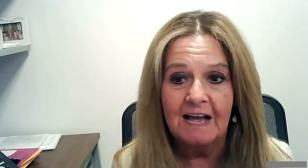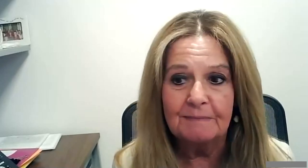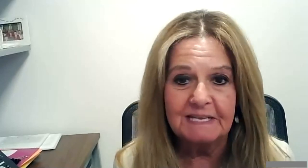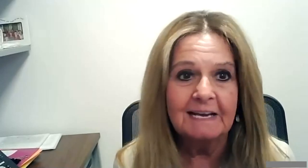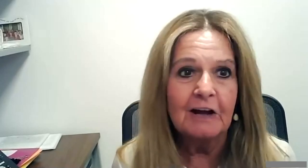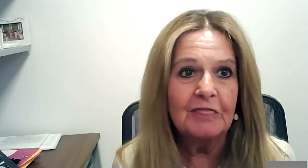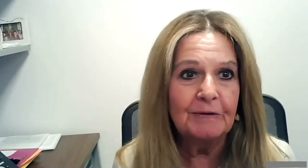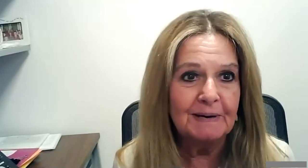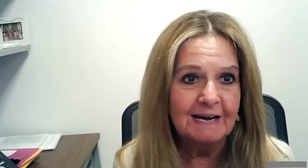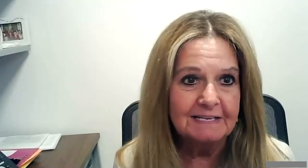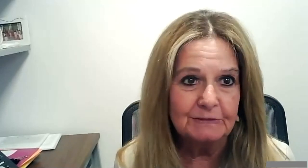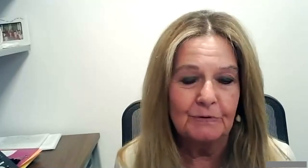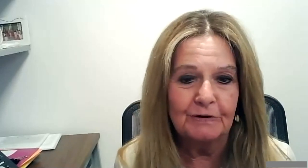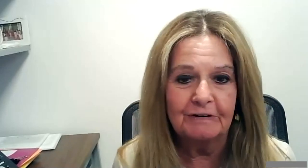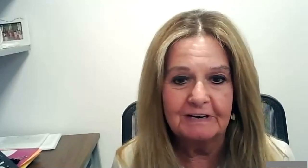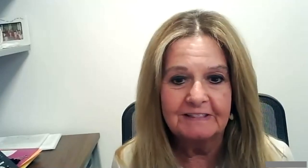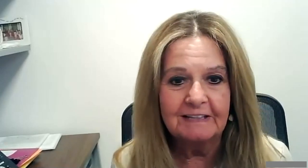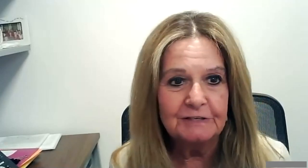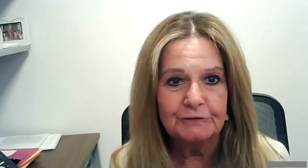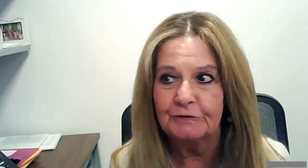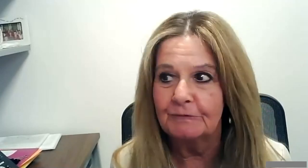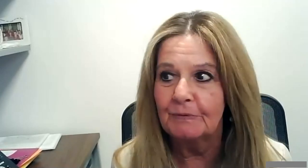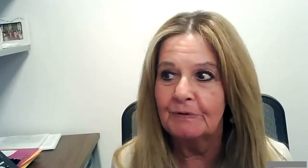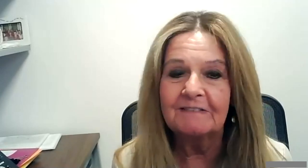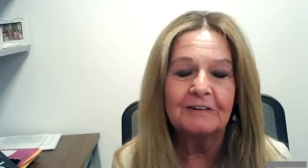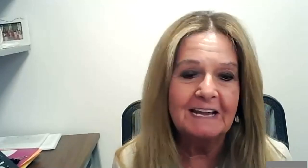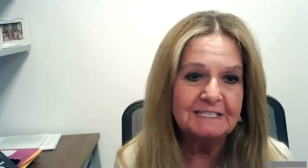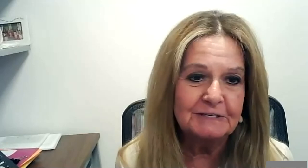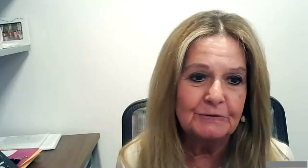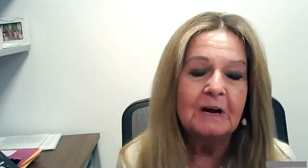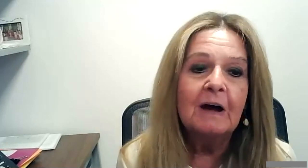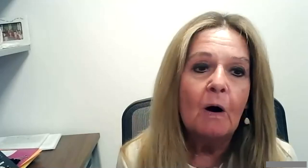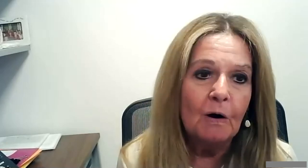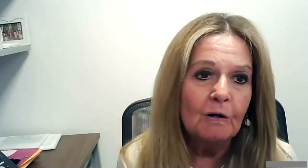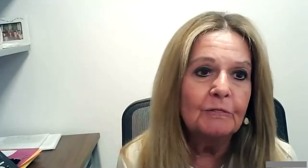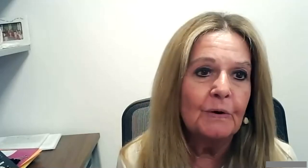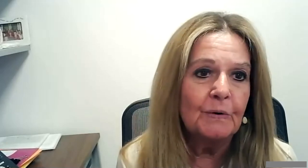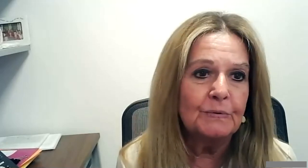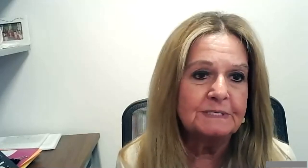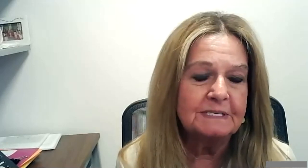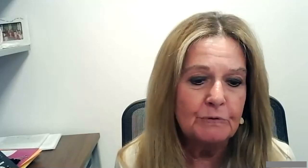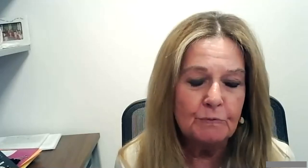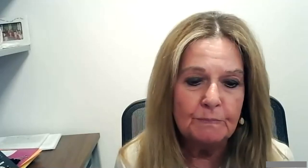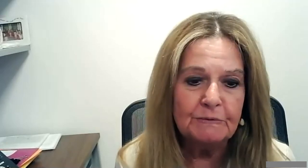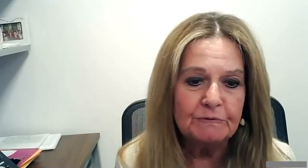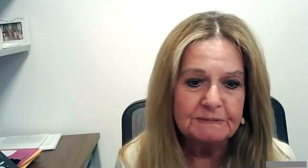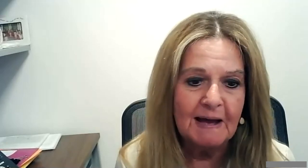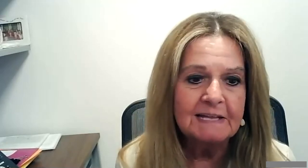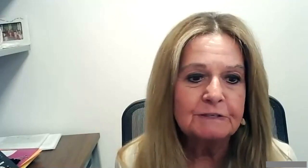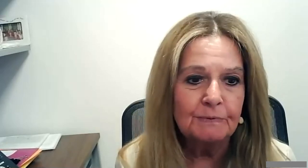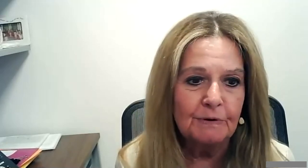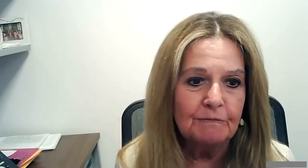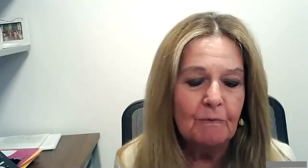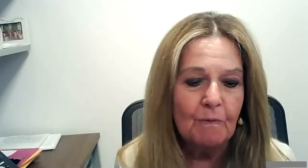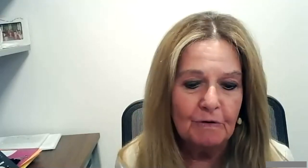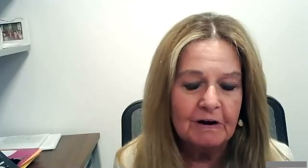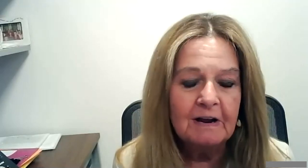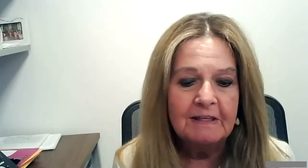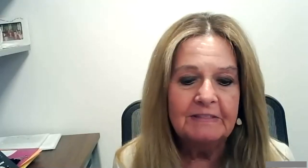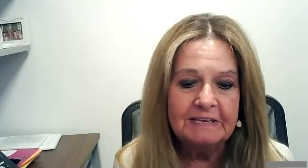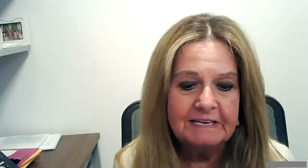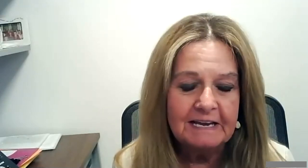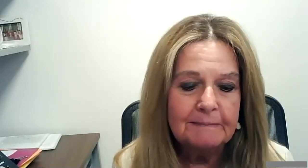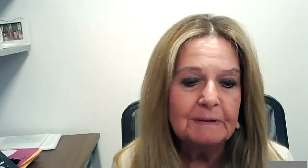unstructured times, like on the bus or in the lunchroom or whatever. And so all those who will be responsible